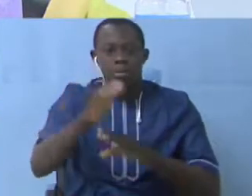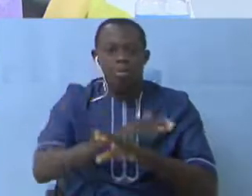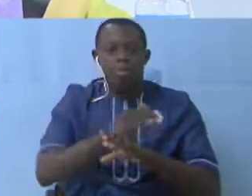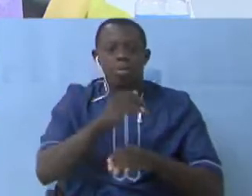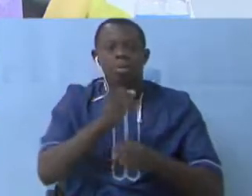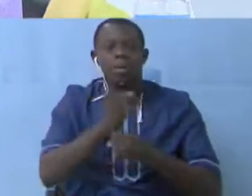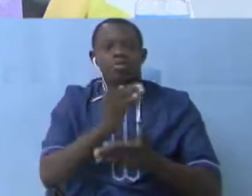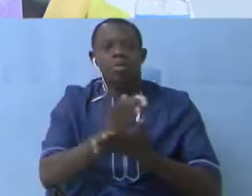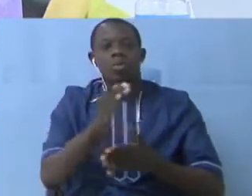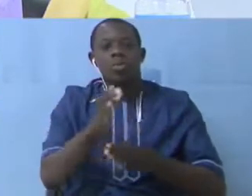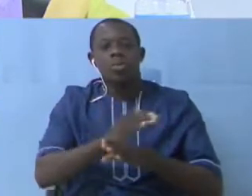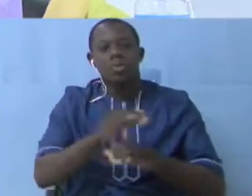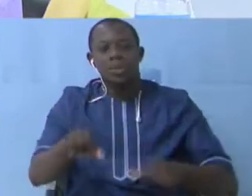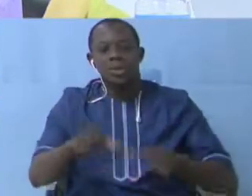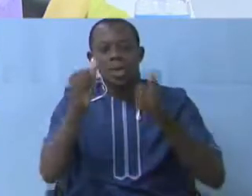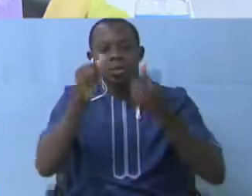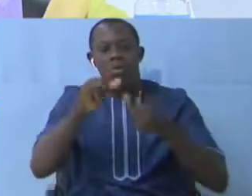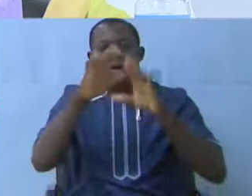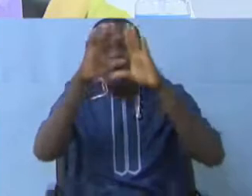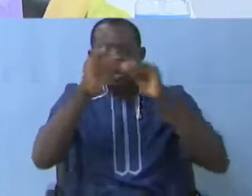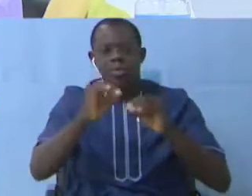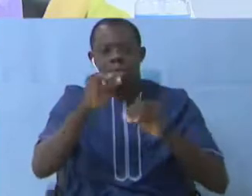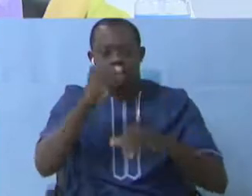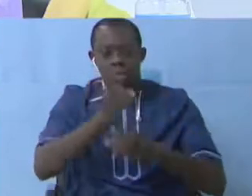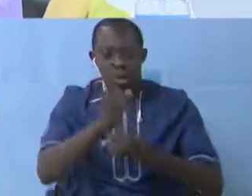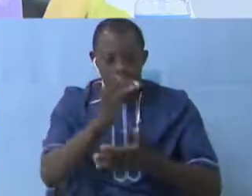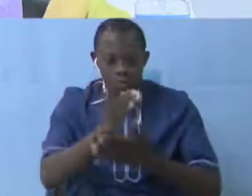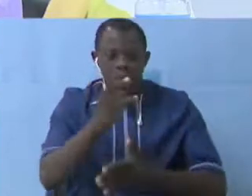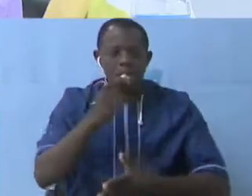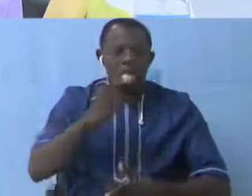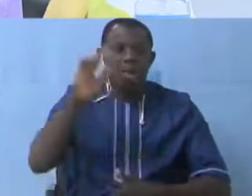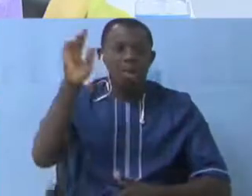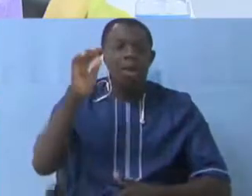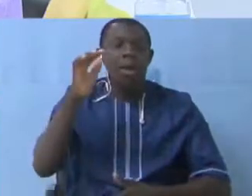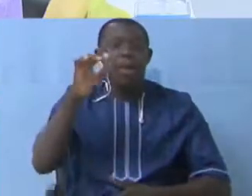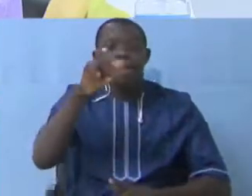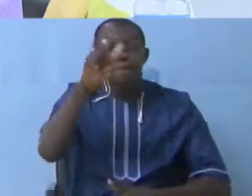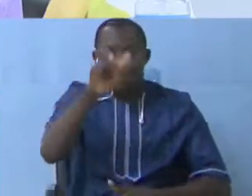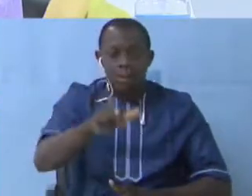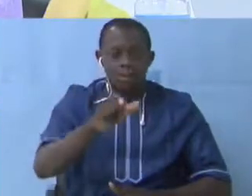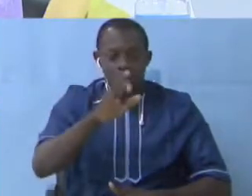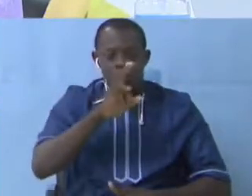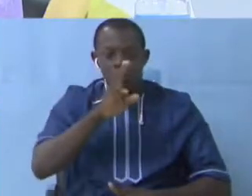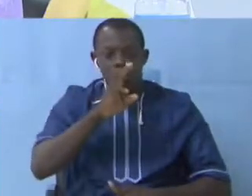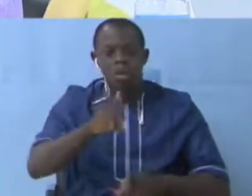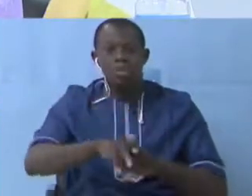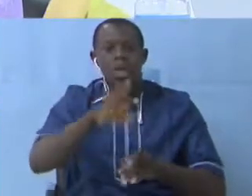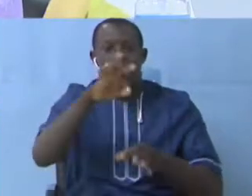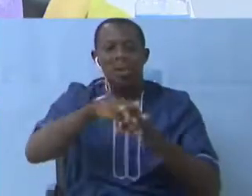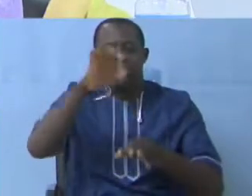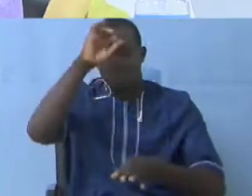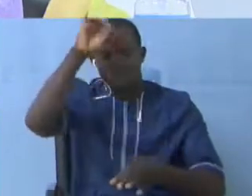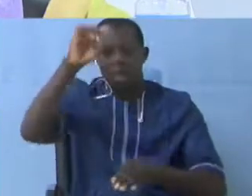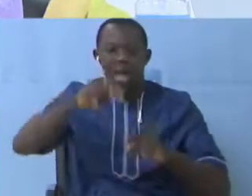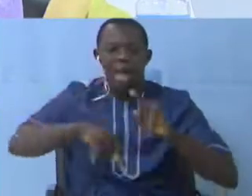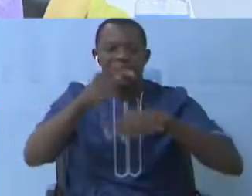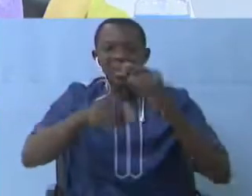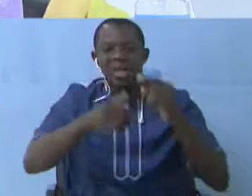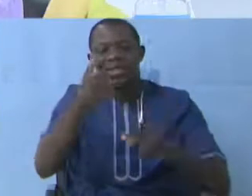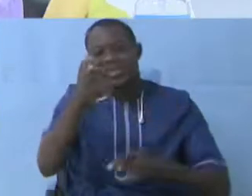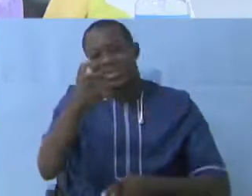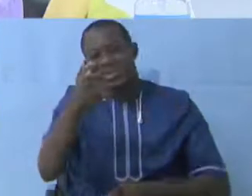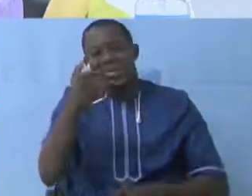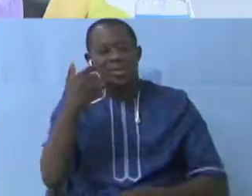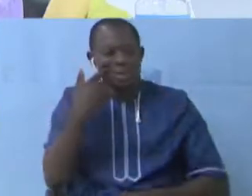assuming office, take the prescribed oath. The person elected president shall assume after 60 days following the date of